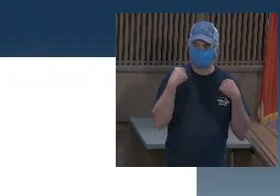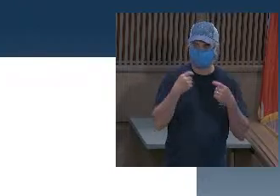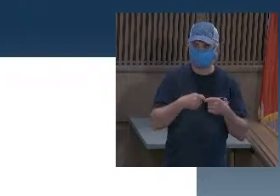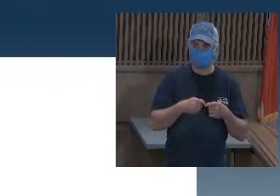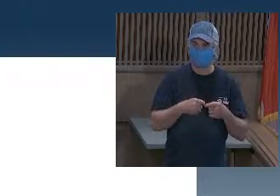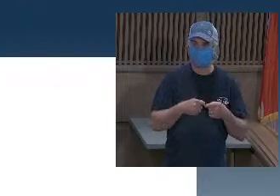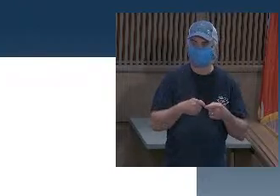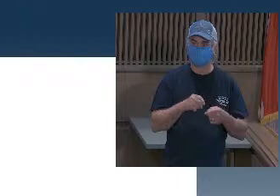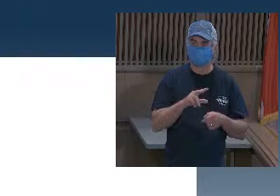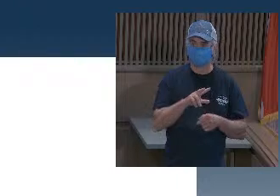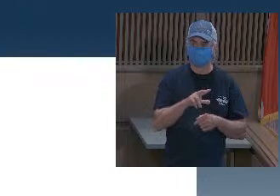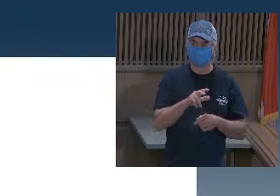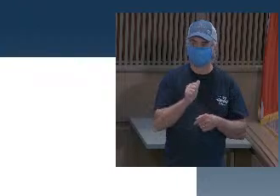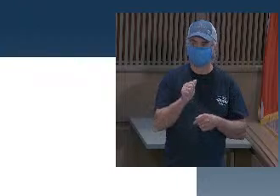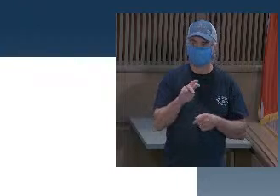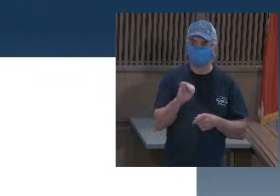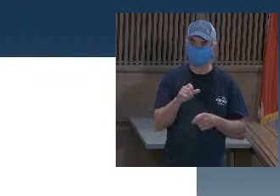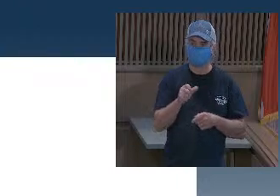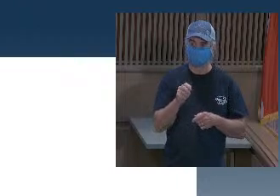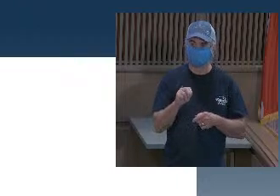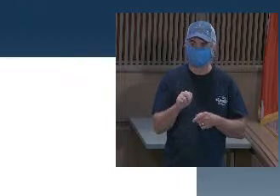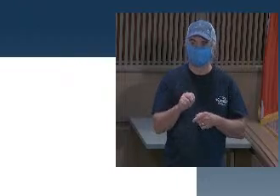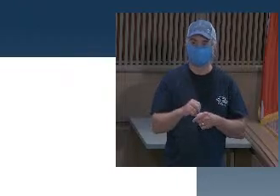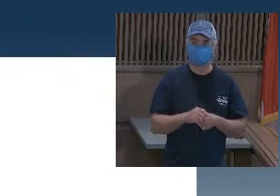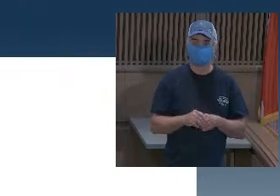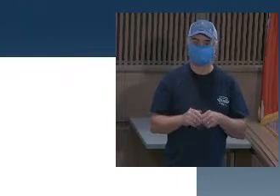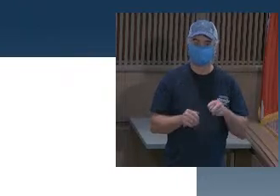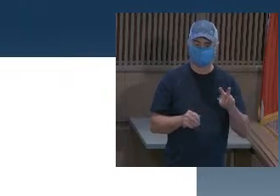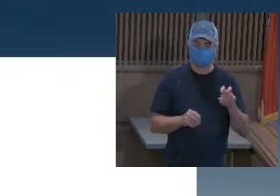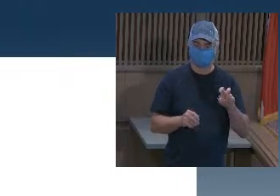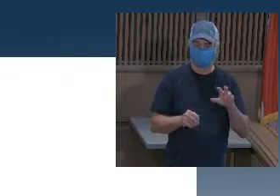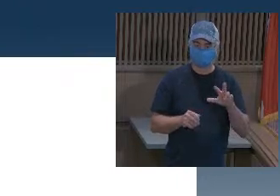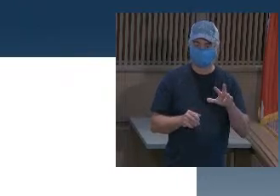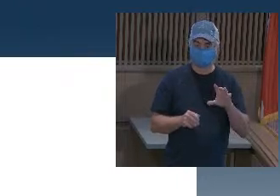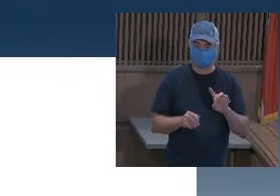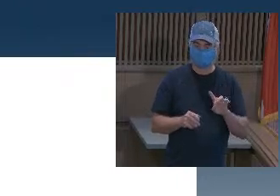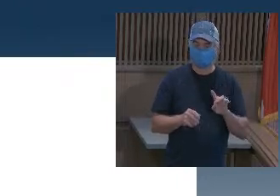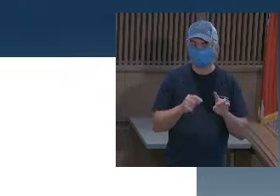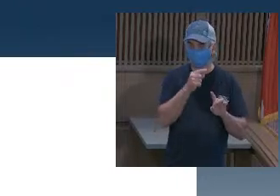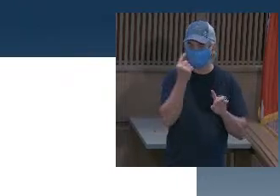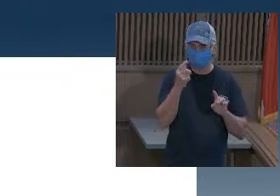Asian, 238 blacks.